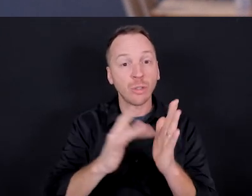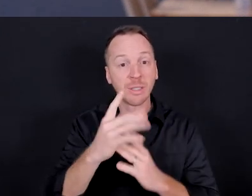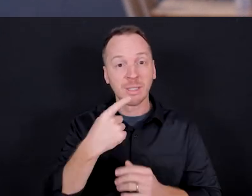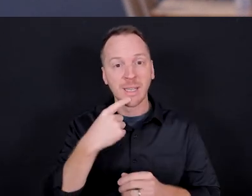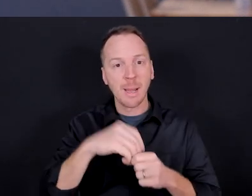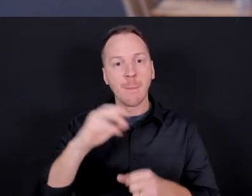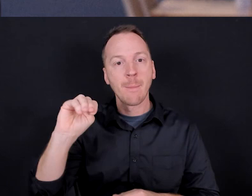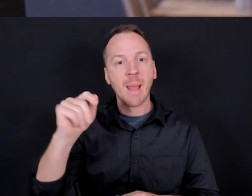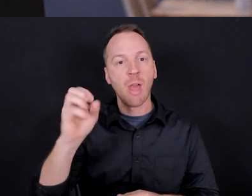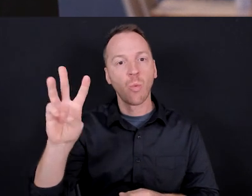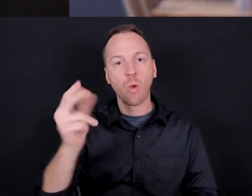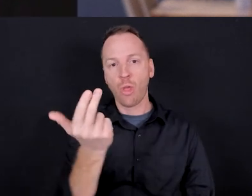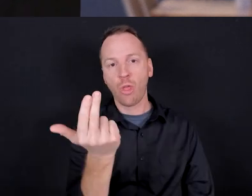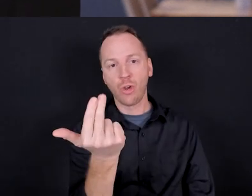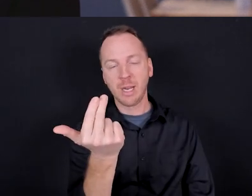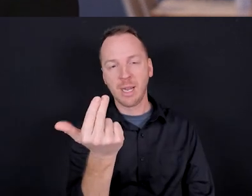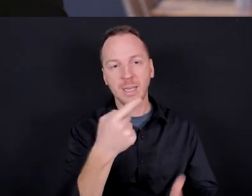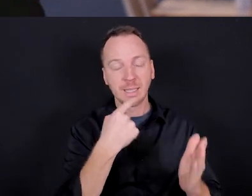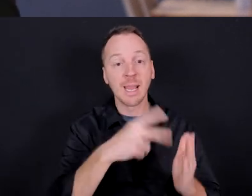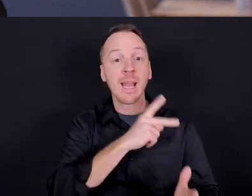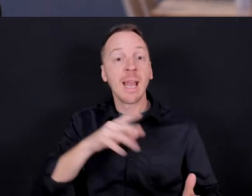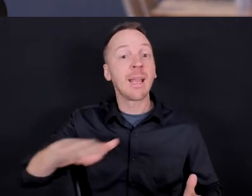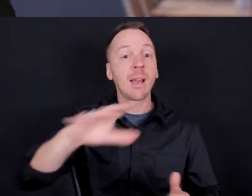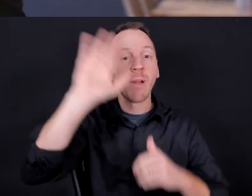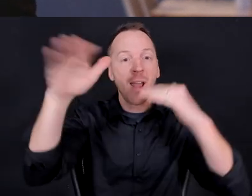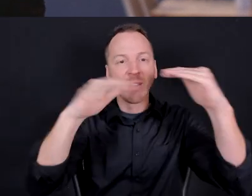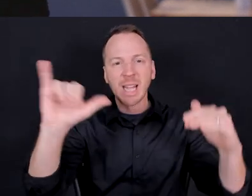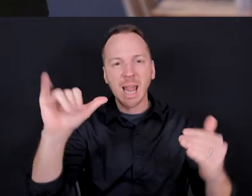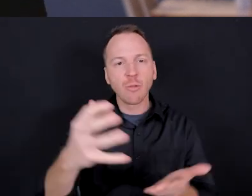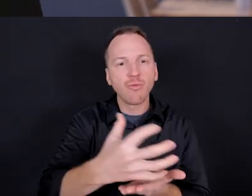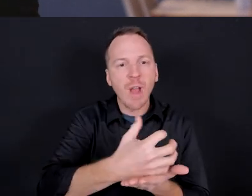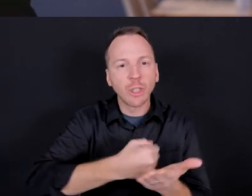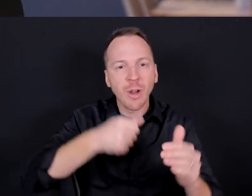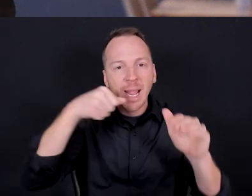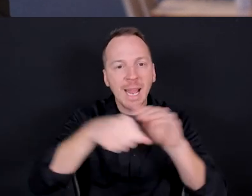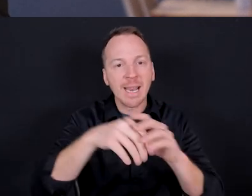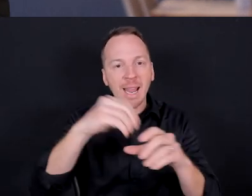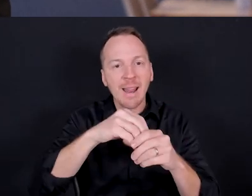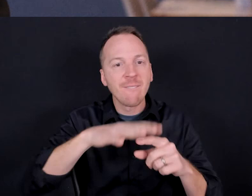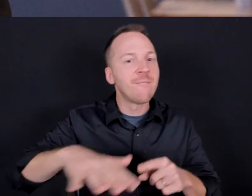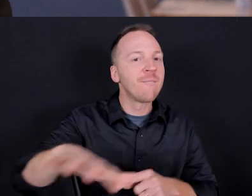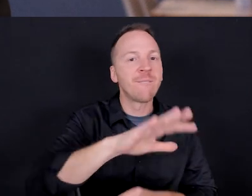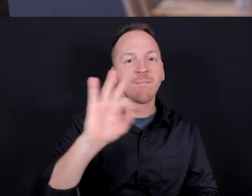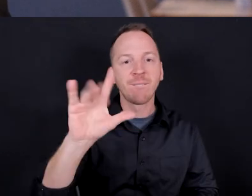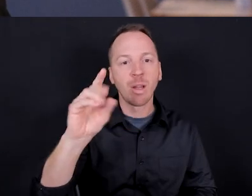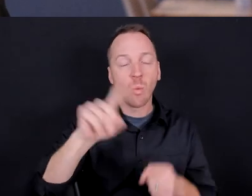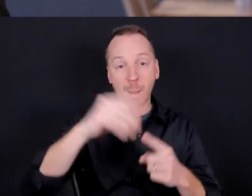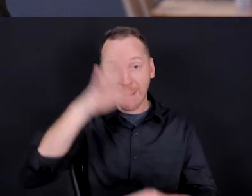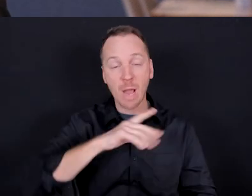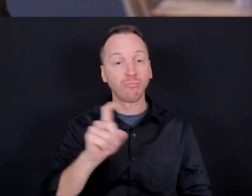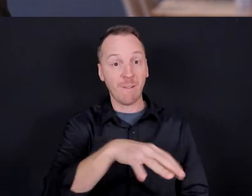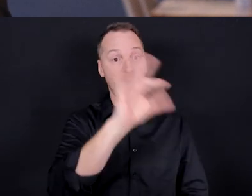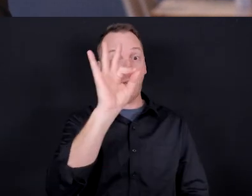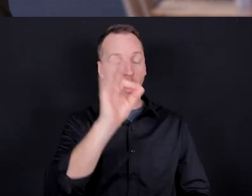this in Matthew 13, "The kingdom of heaven is like treasure hidden in a field. When a man found it, he